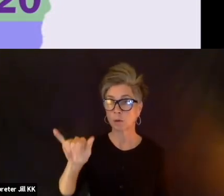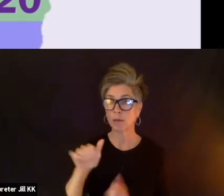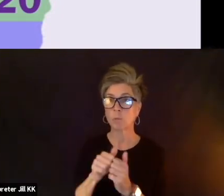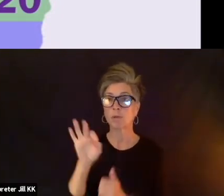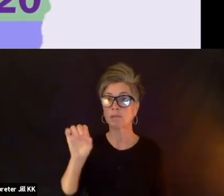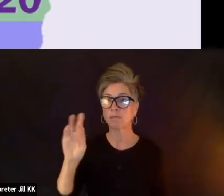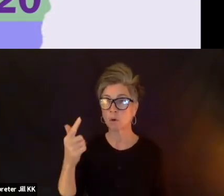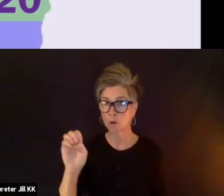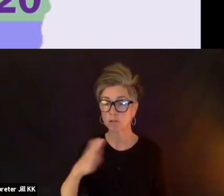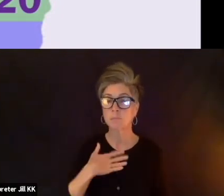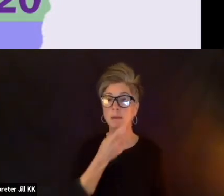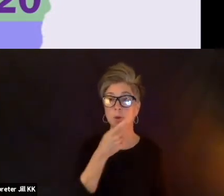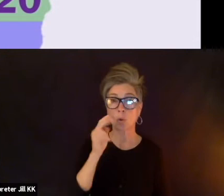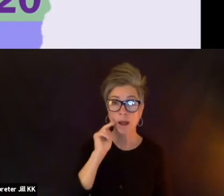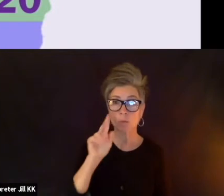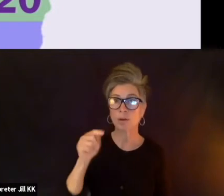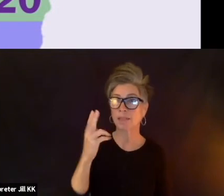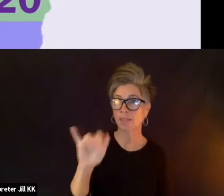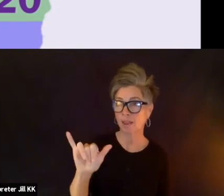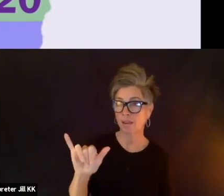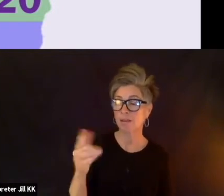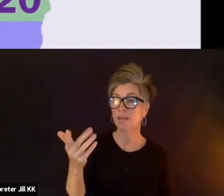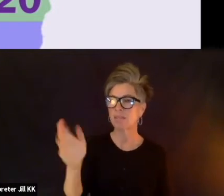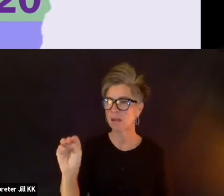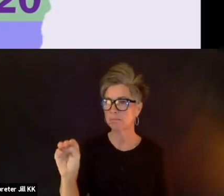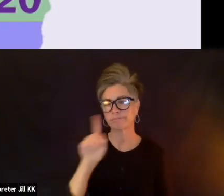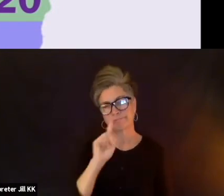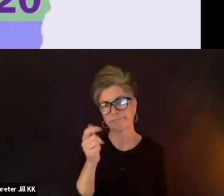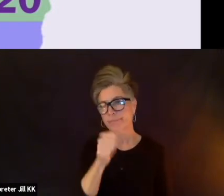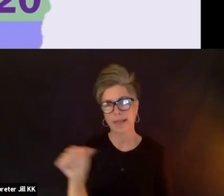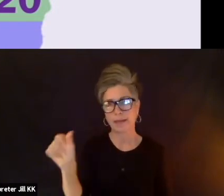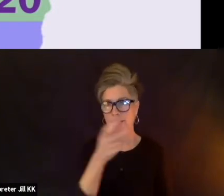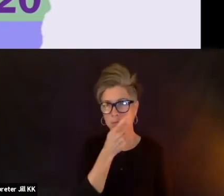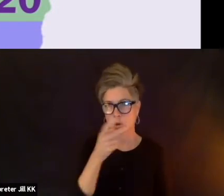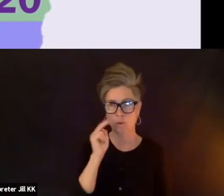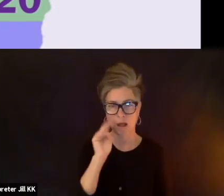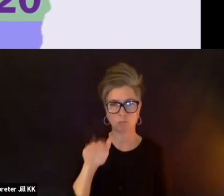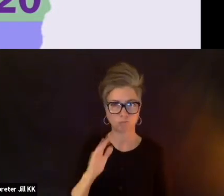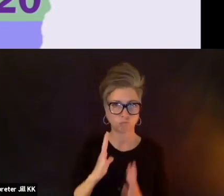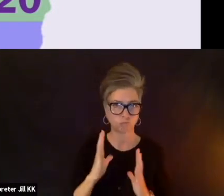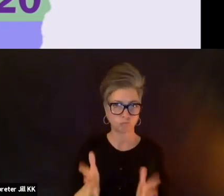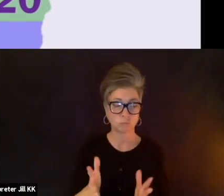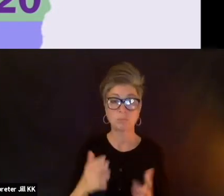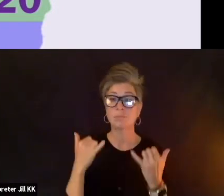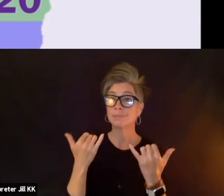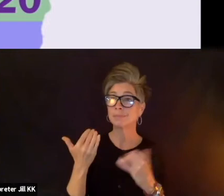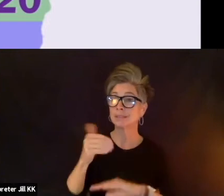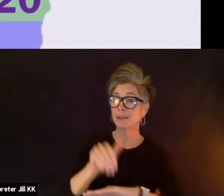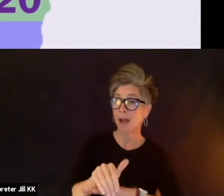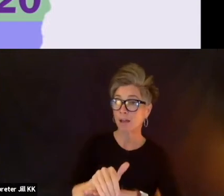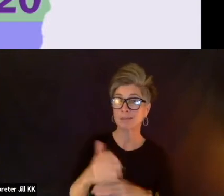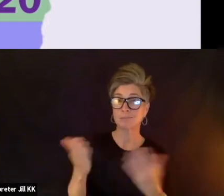are they, them, or any pronoun. And we're gathering tonight to talk